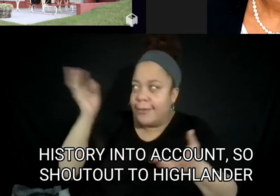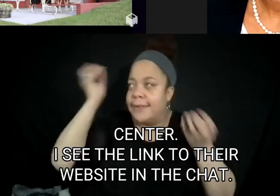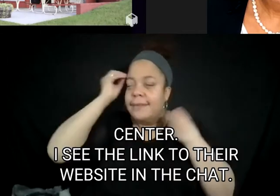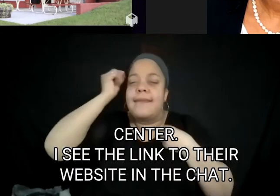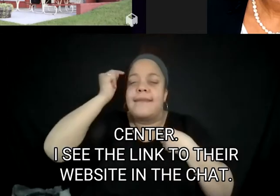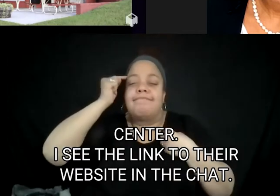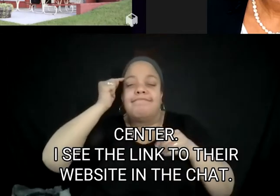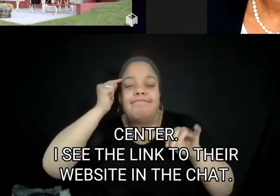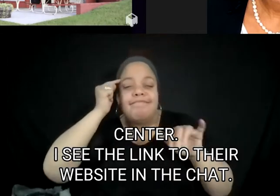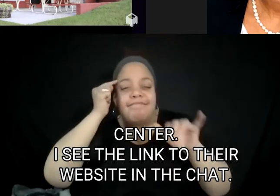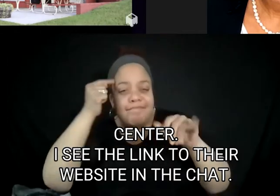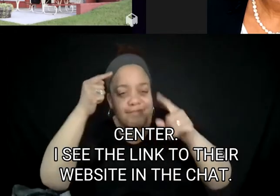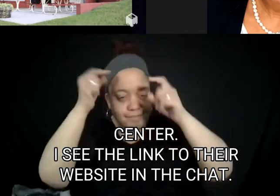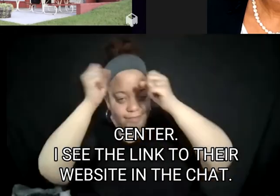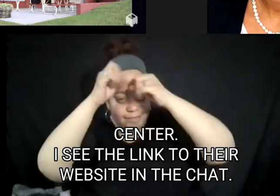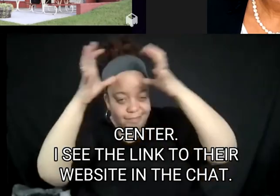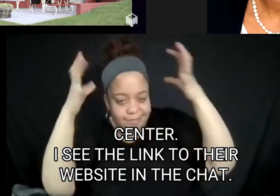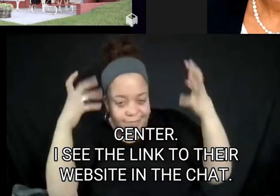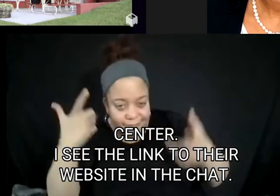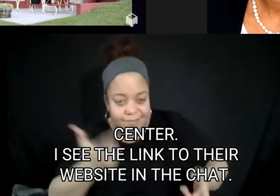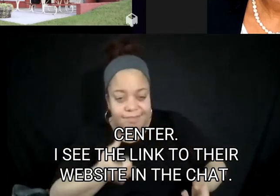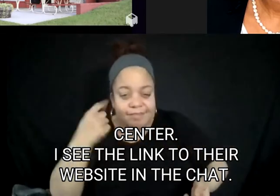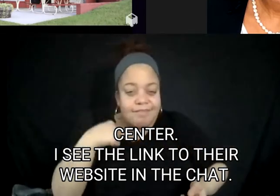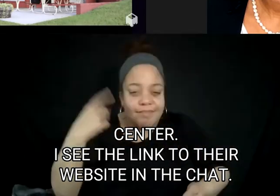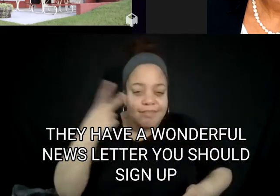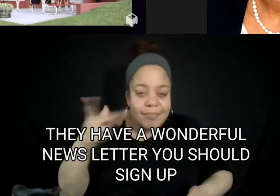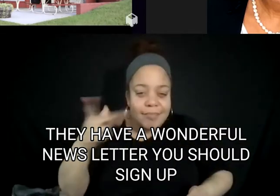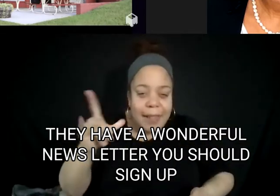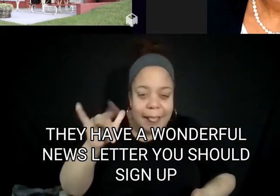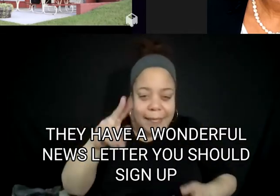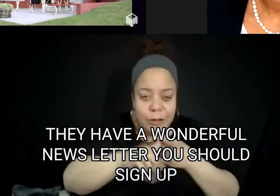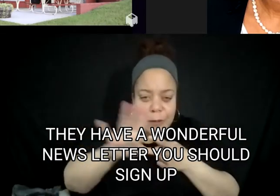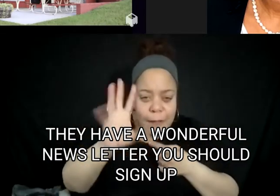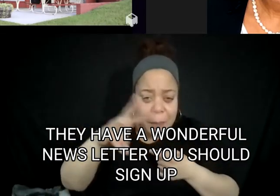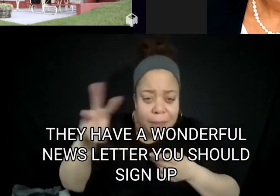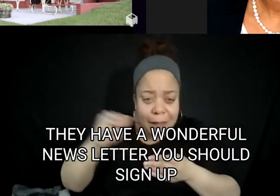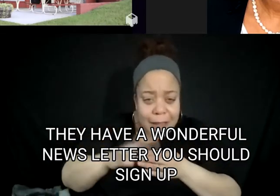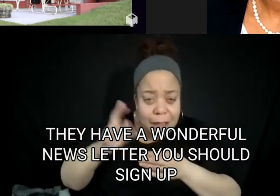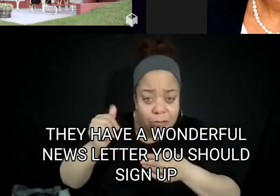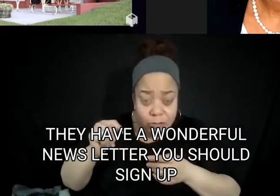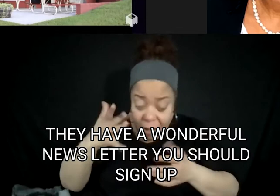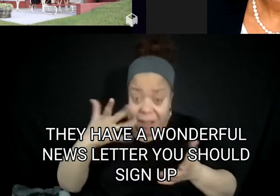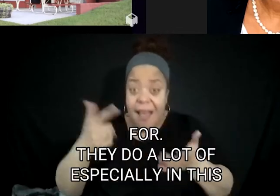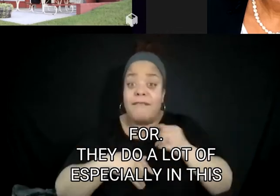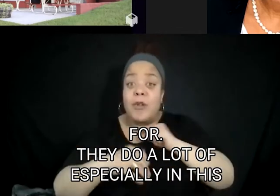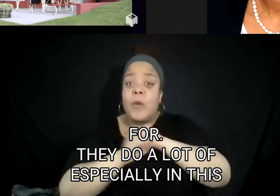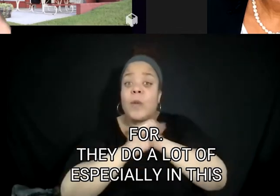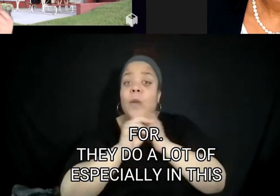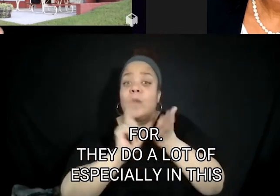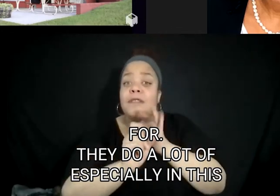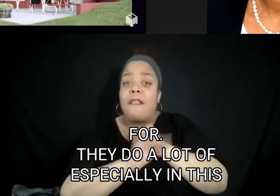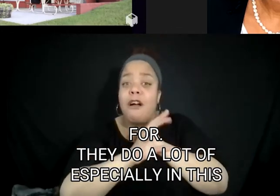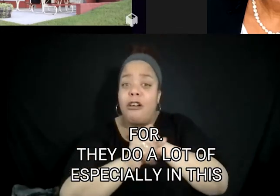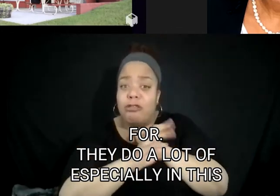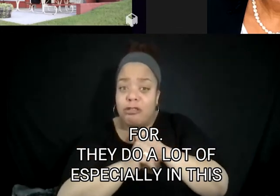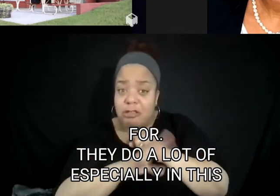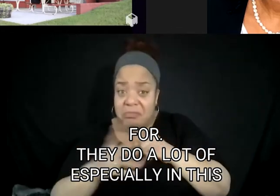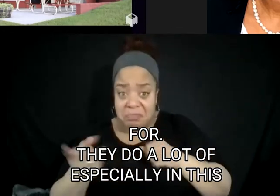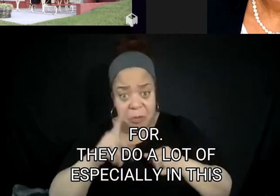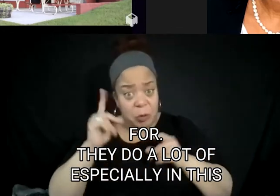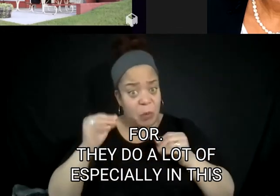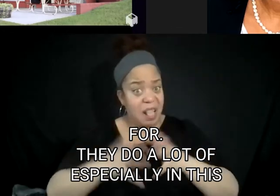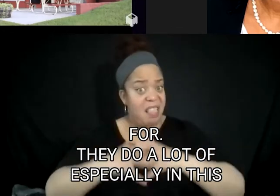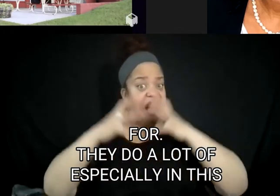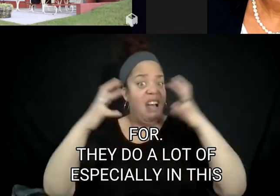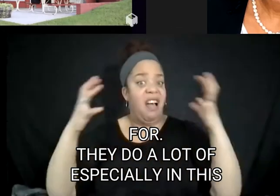newsletter you should sign up for. They do a lot of, especially in this pandemic, have done a lot of virtual programming to bring kind of communities